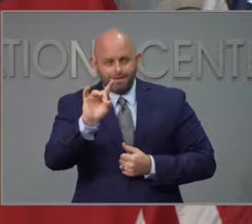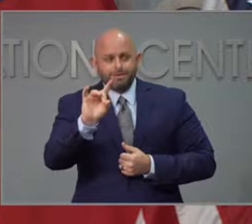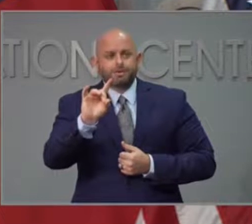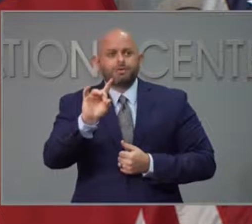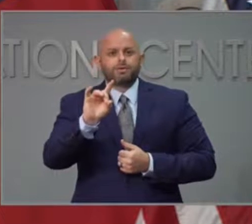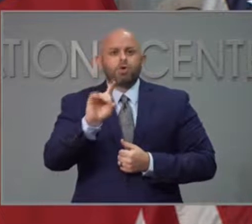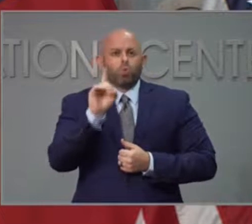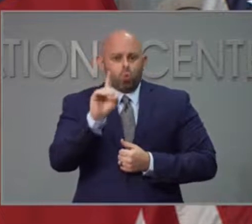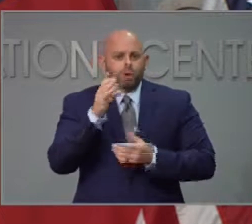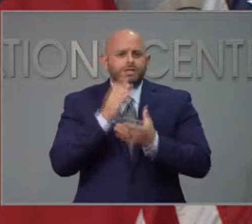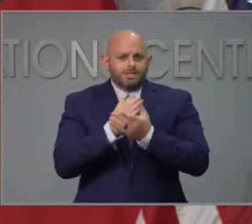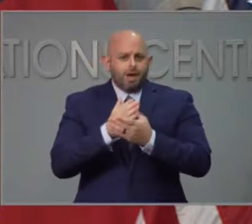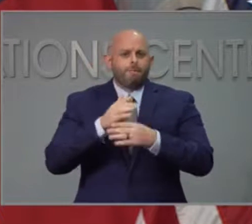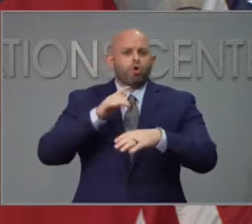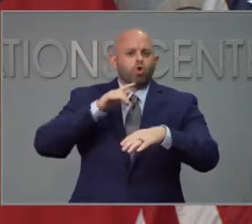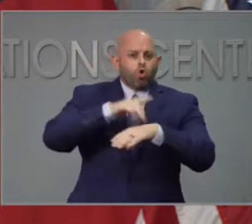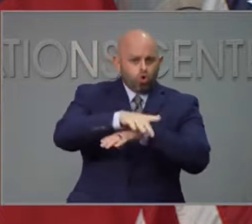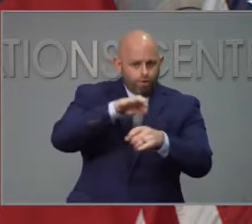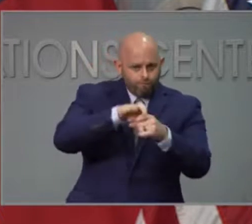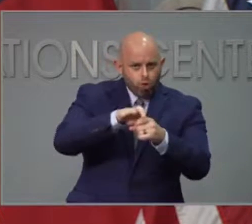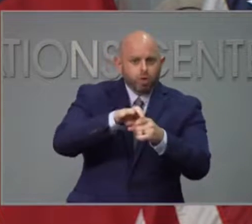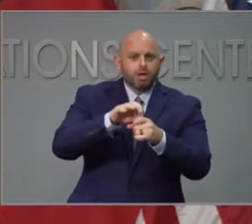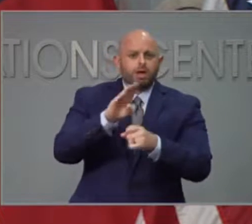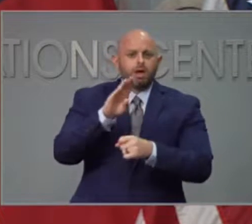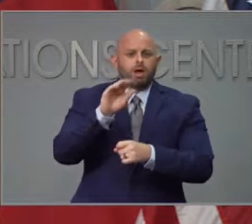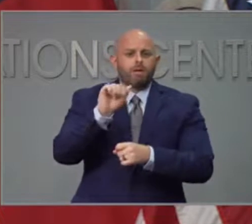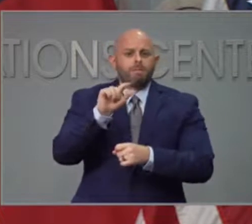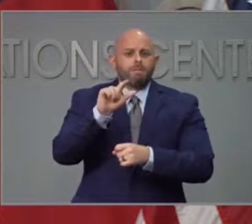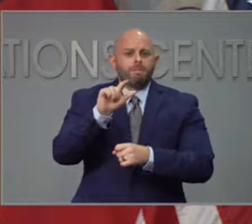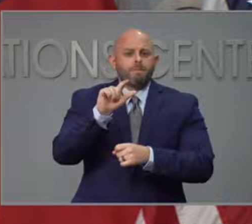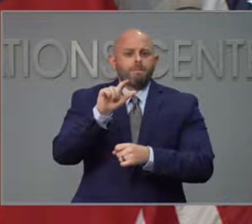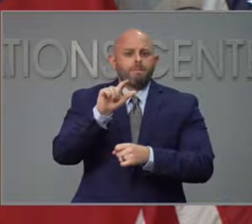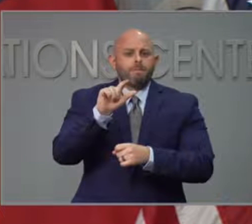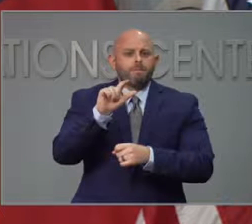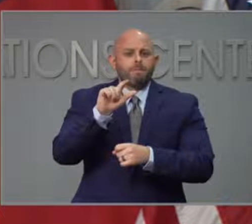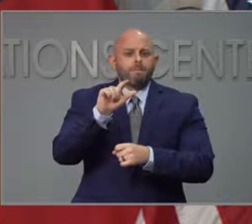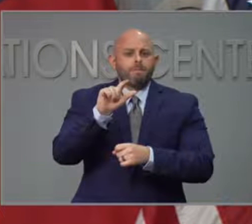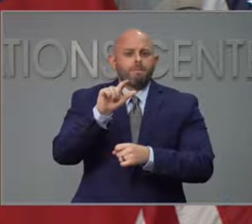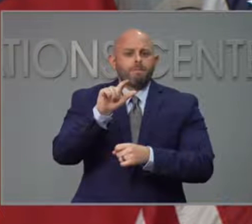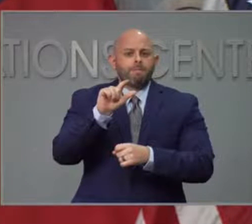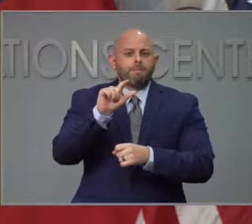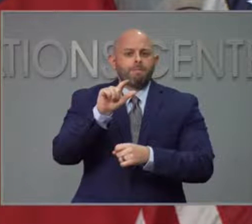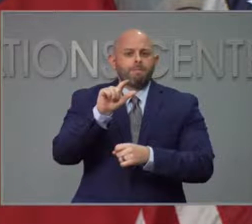That's a lot to process, and so there are times when